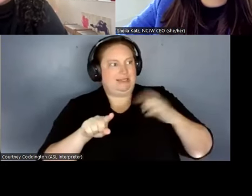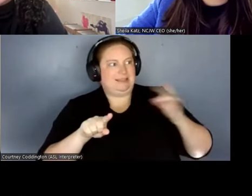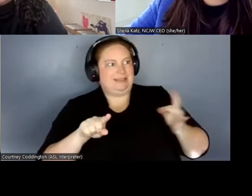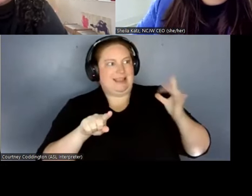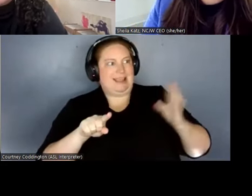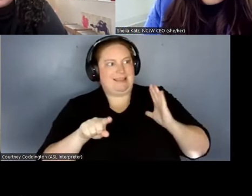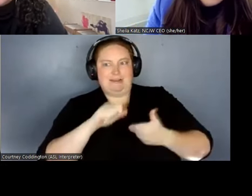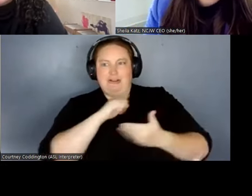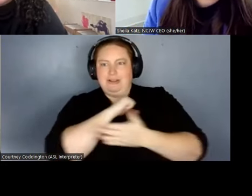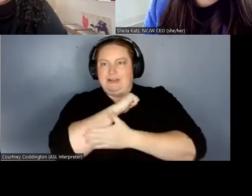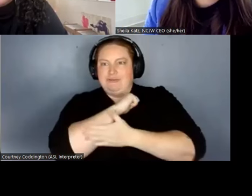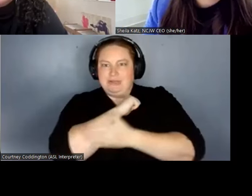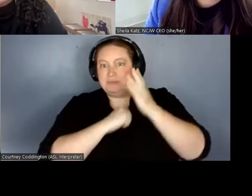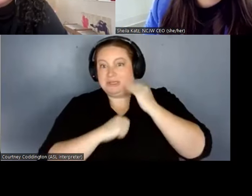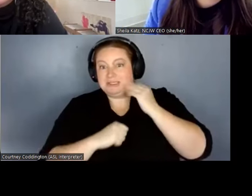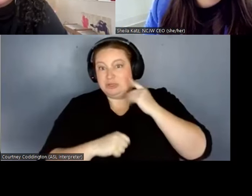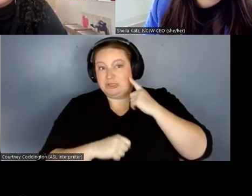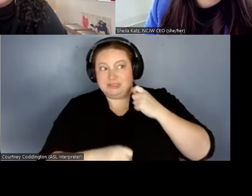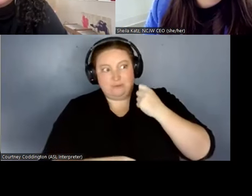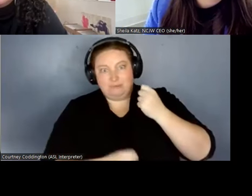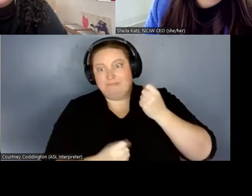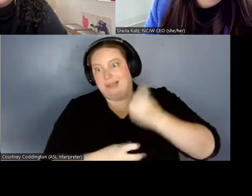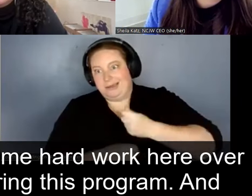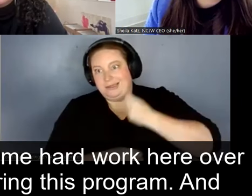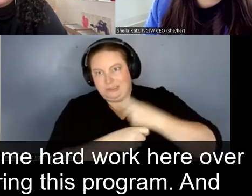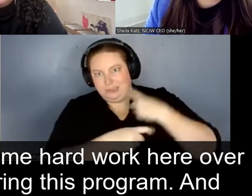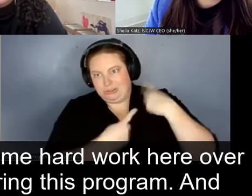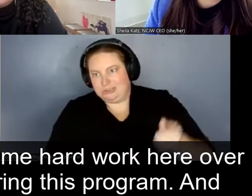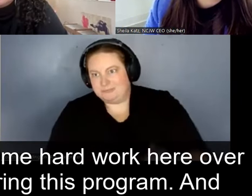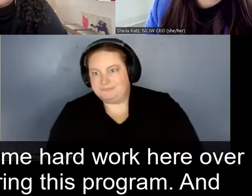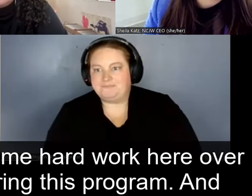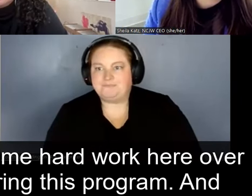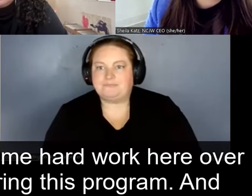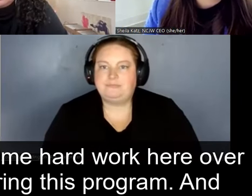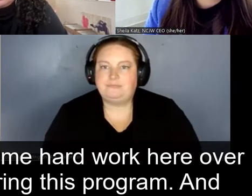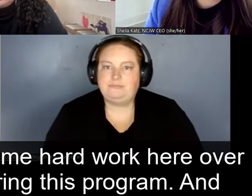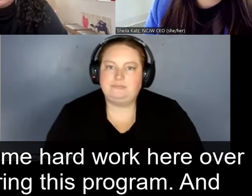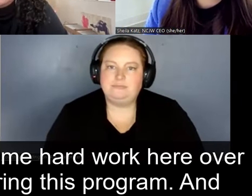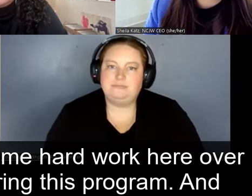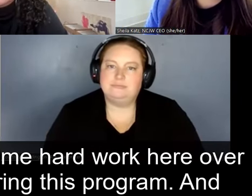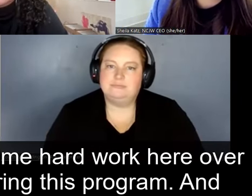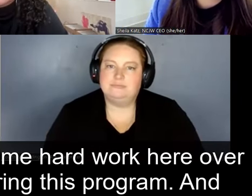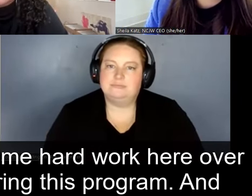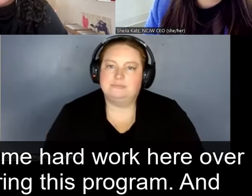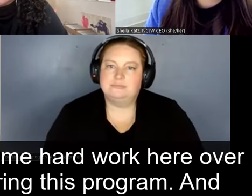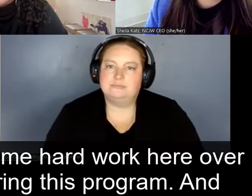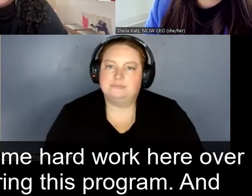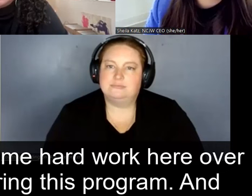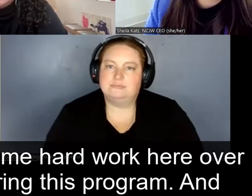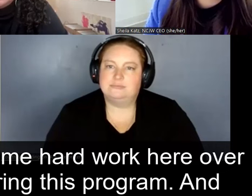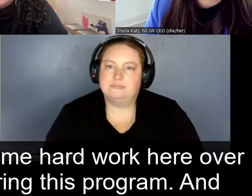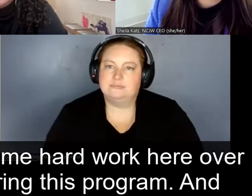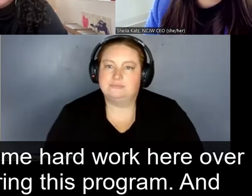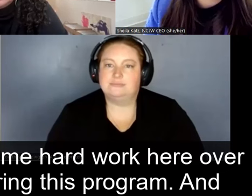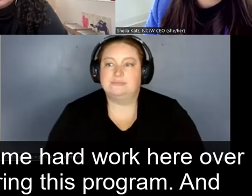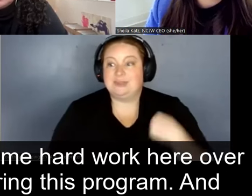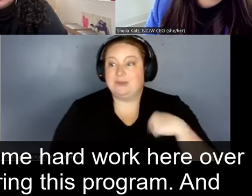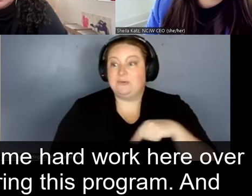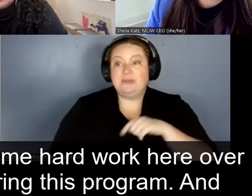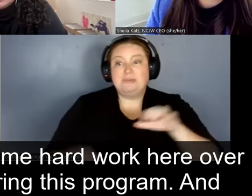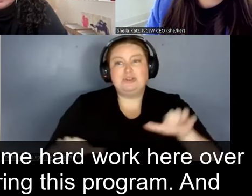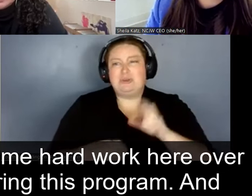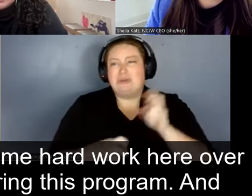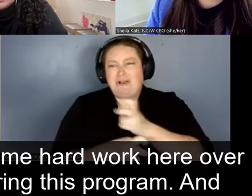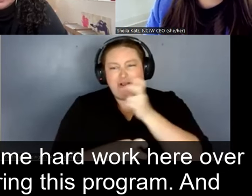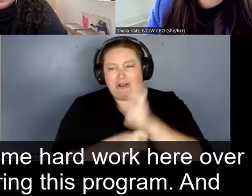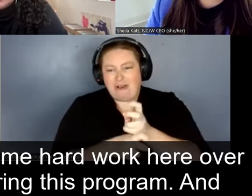experiencing for many years now. Yeah. We have been doing some hard work here over